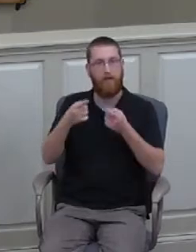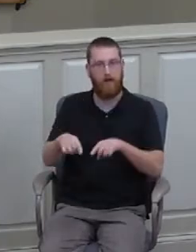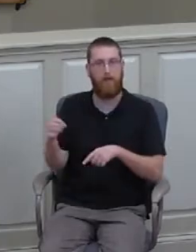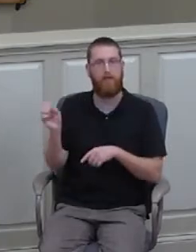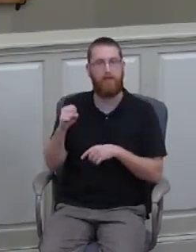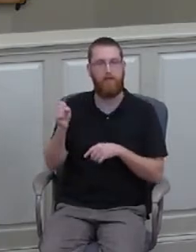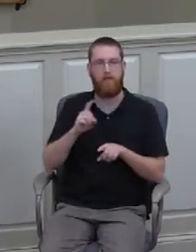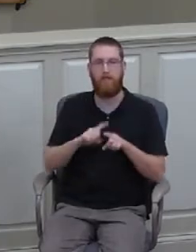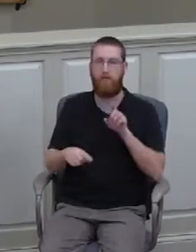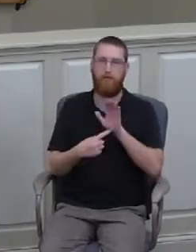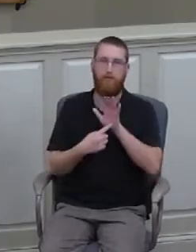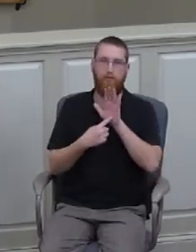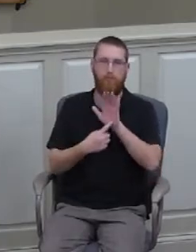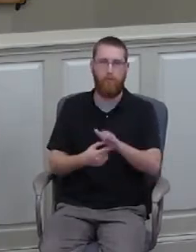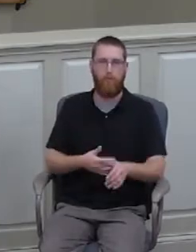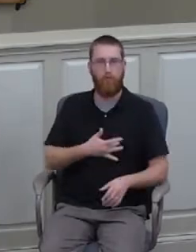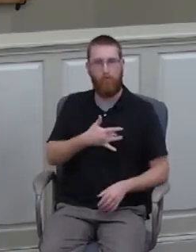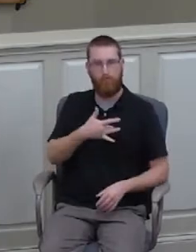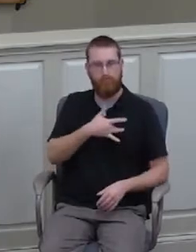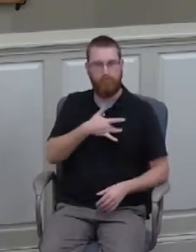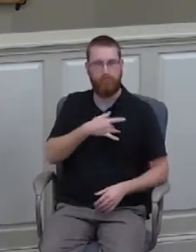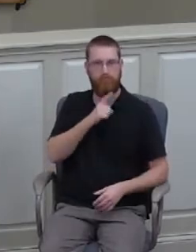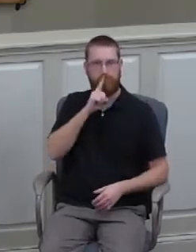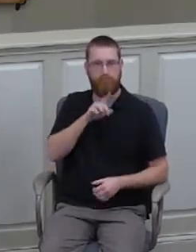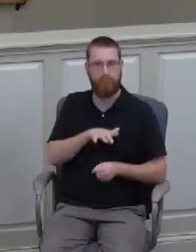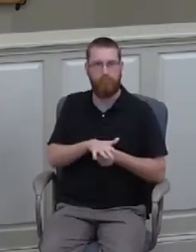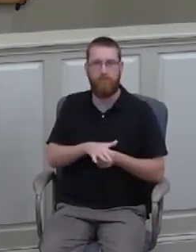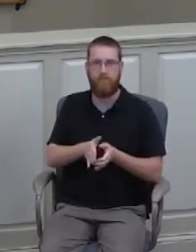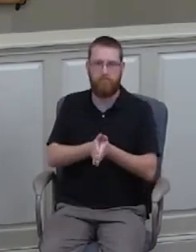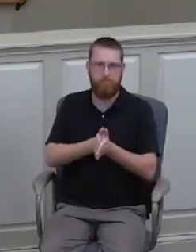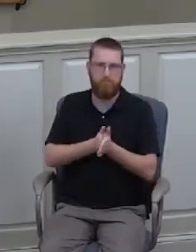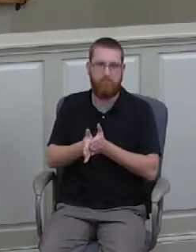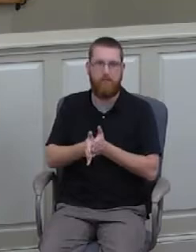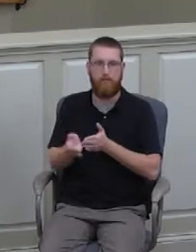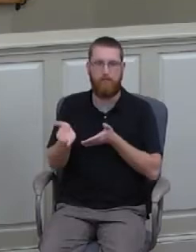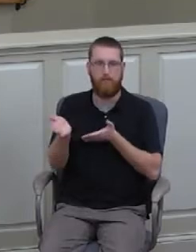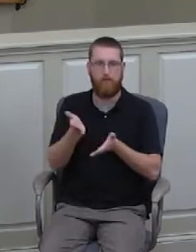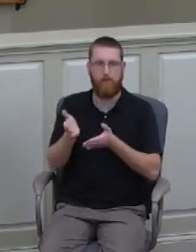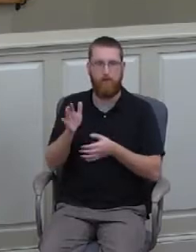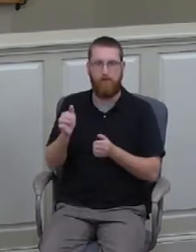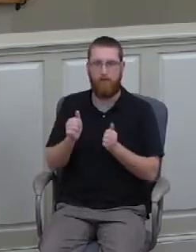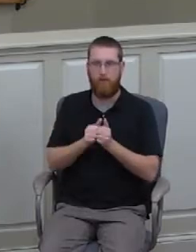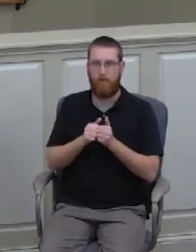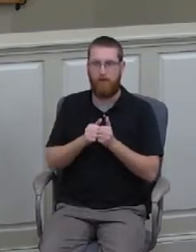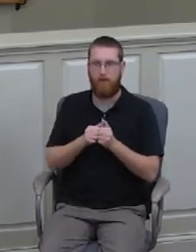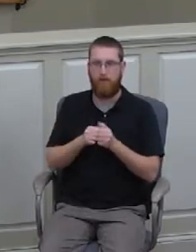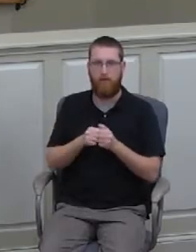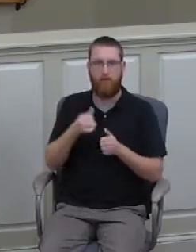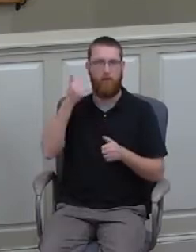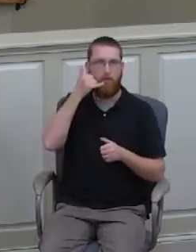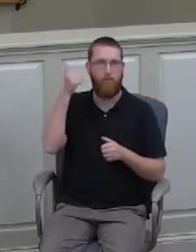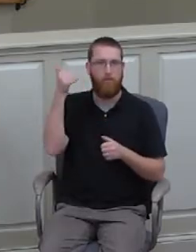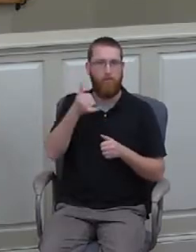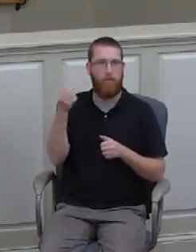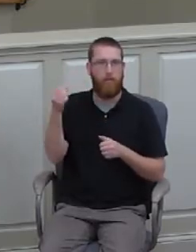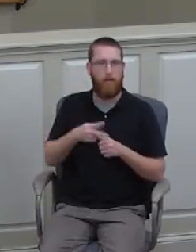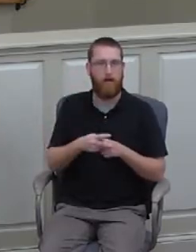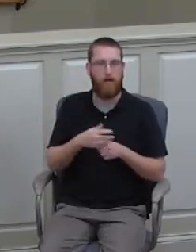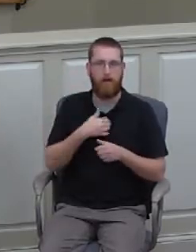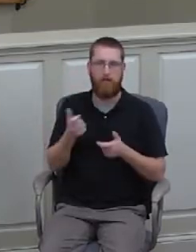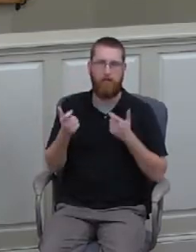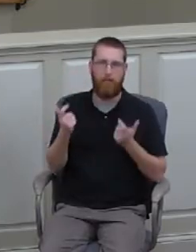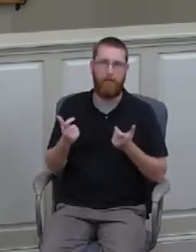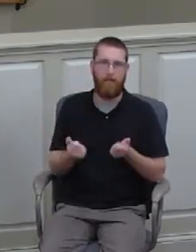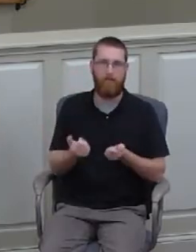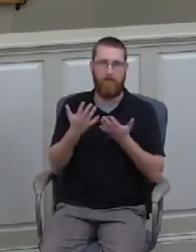shows the heart and the dedication that he served with. And also, whenever you call back, whenever we have a large fire and do